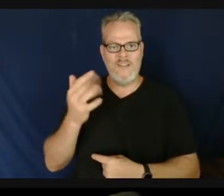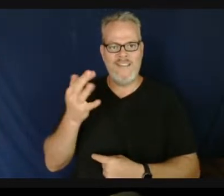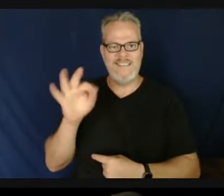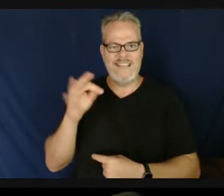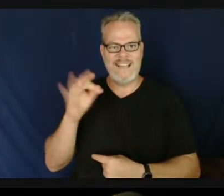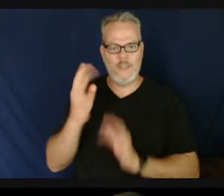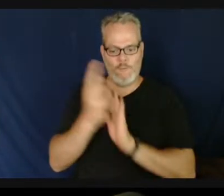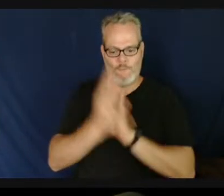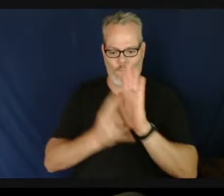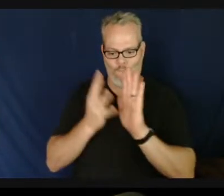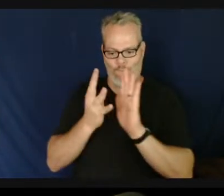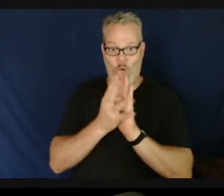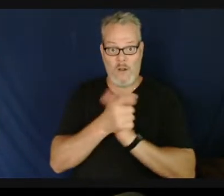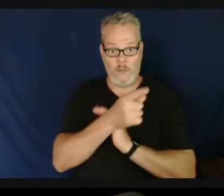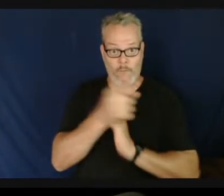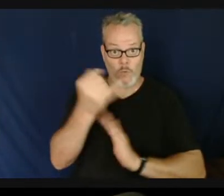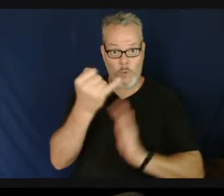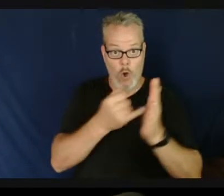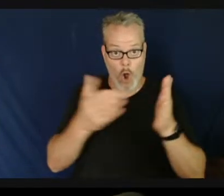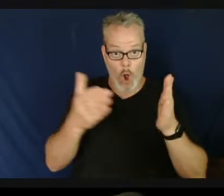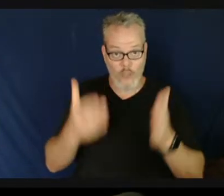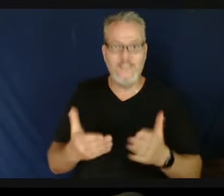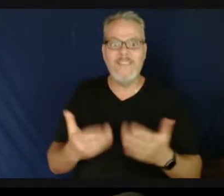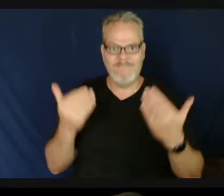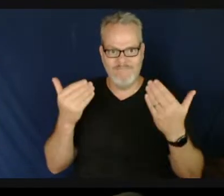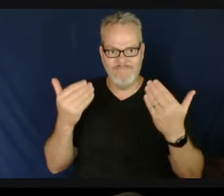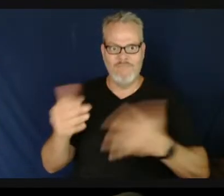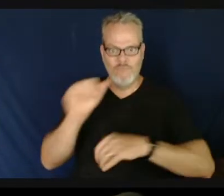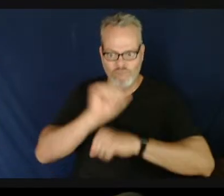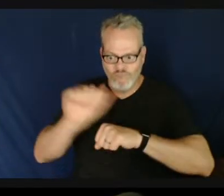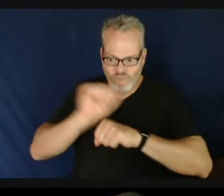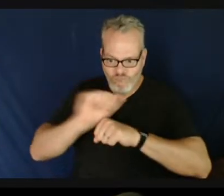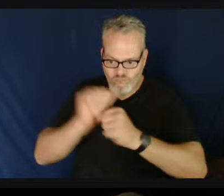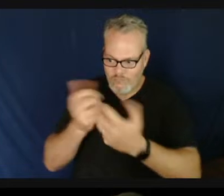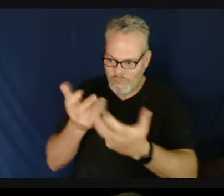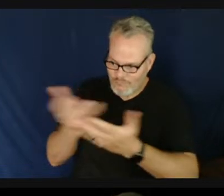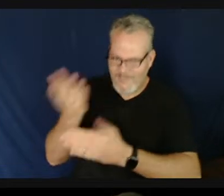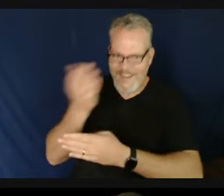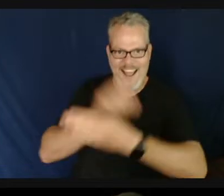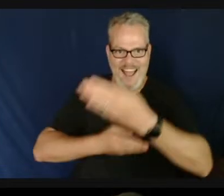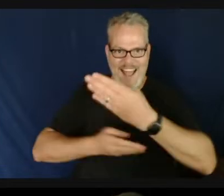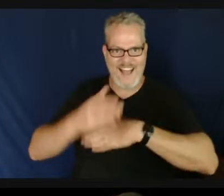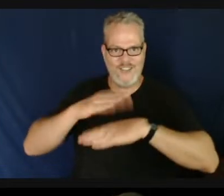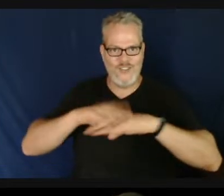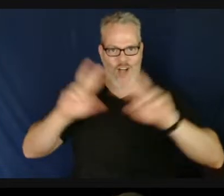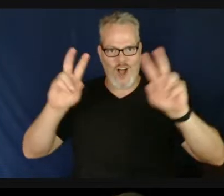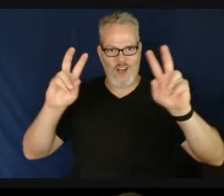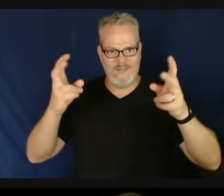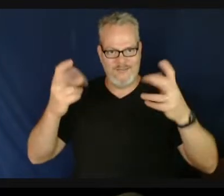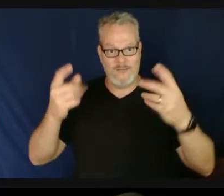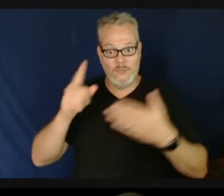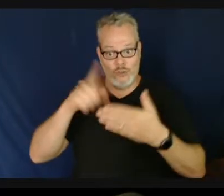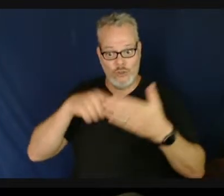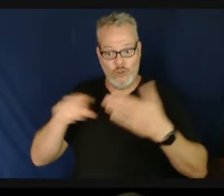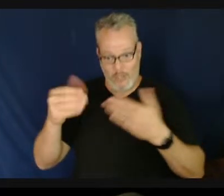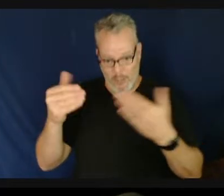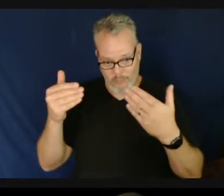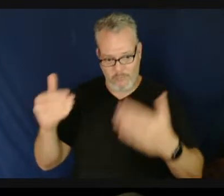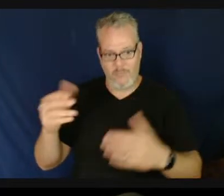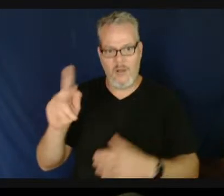artist, it's a hands-on presentation. So check it out. That's down at the Kahuku Visitor